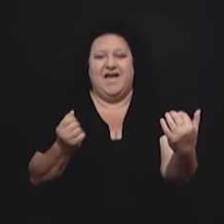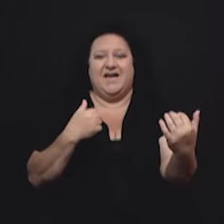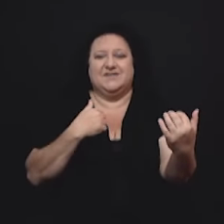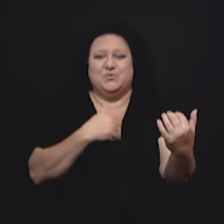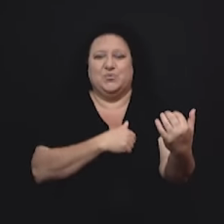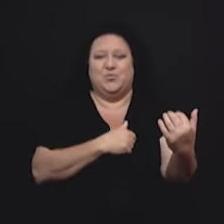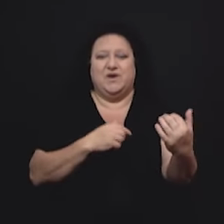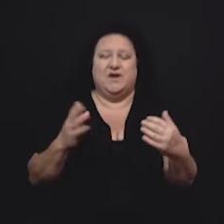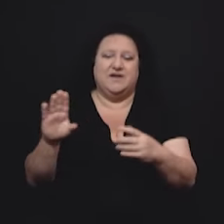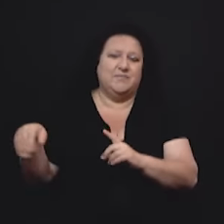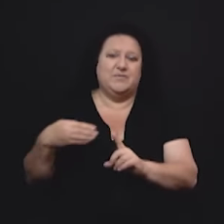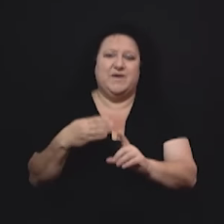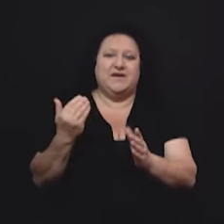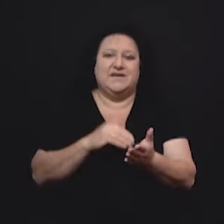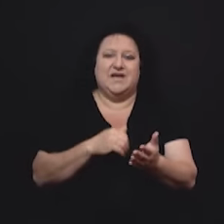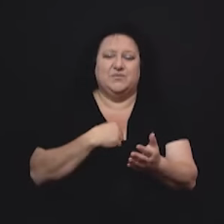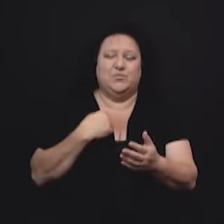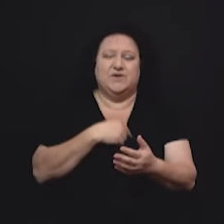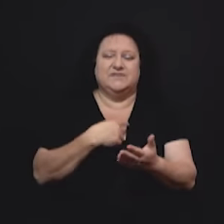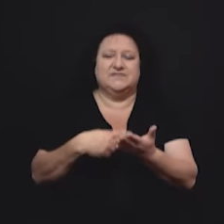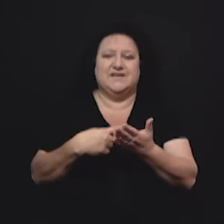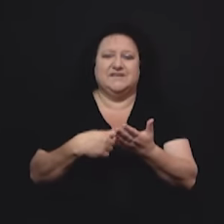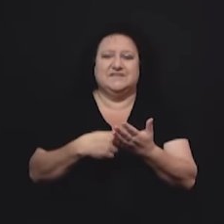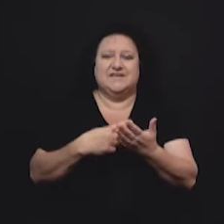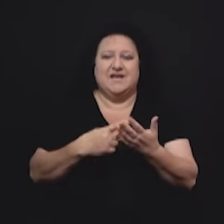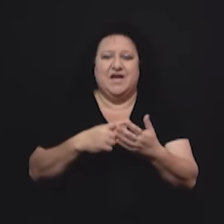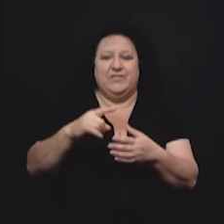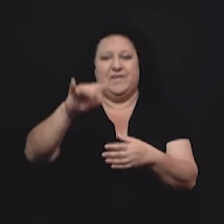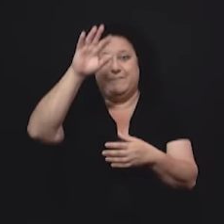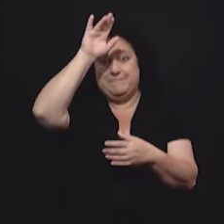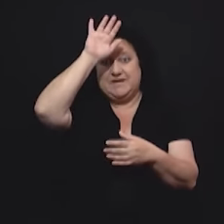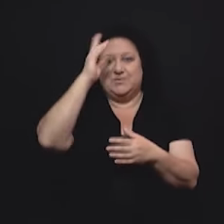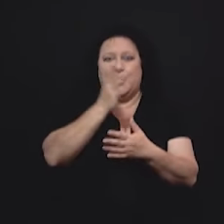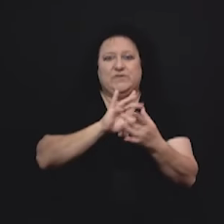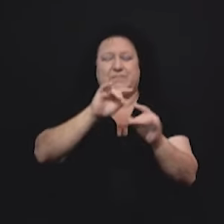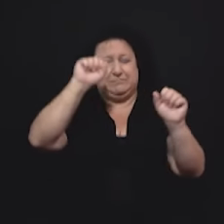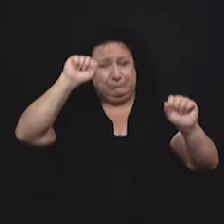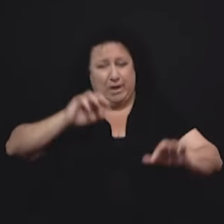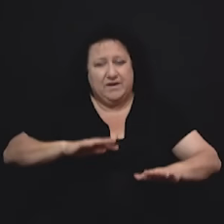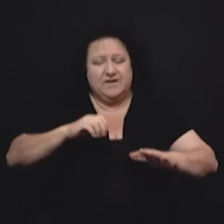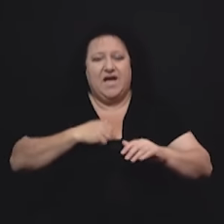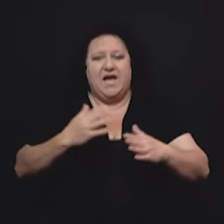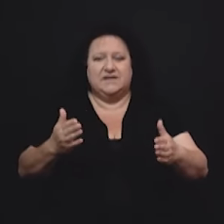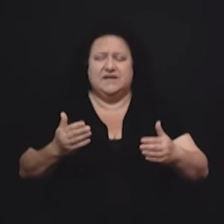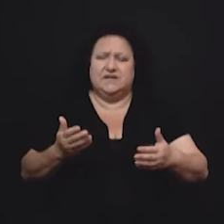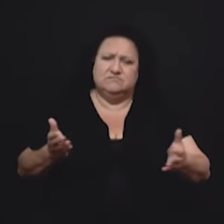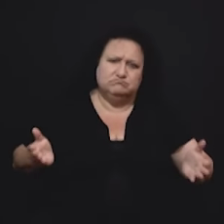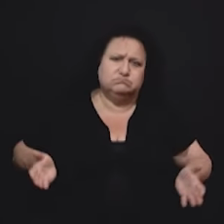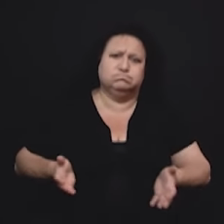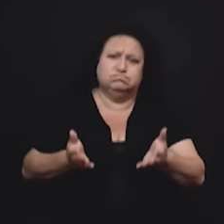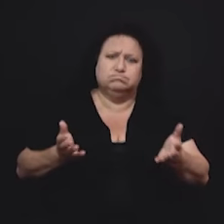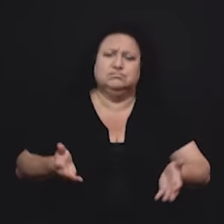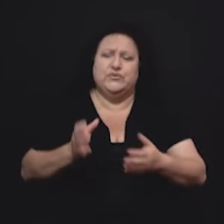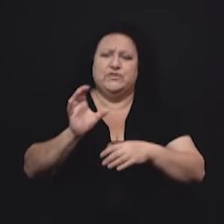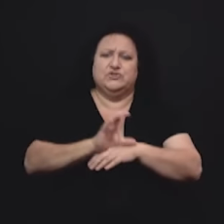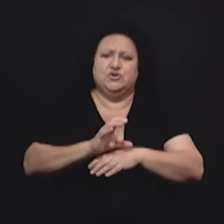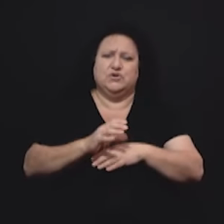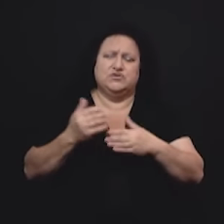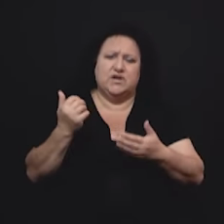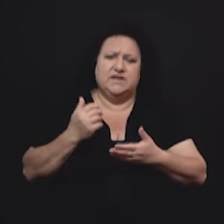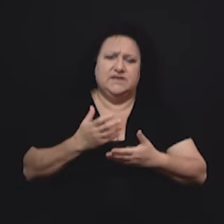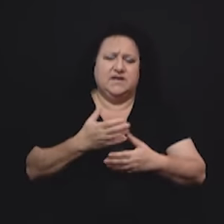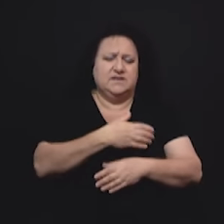the Pentecost and the Holy Spirit coming and how it drove the church forward. It was the engine for the church that moved it